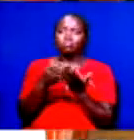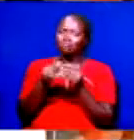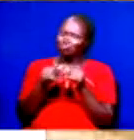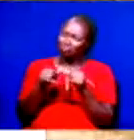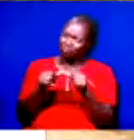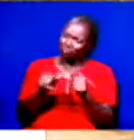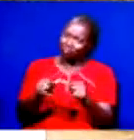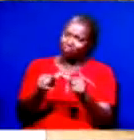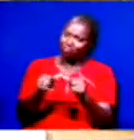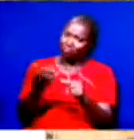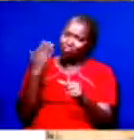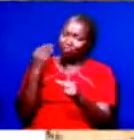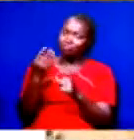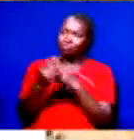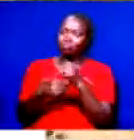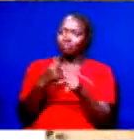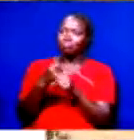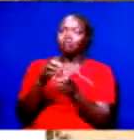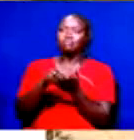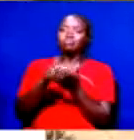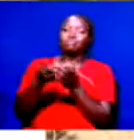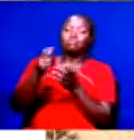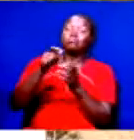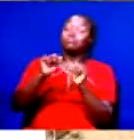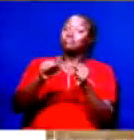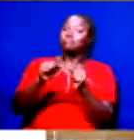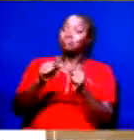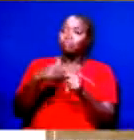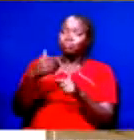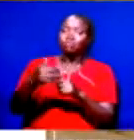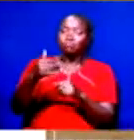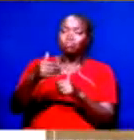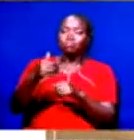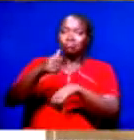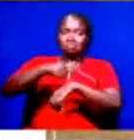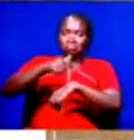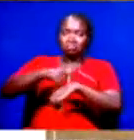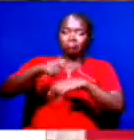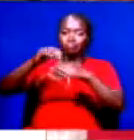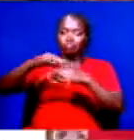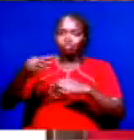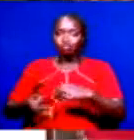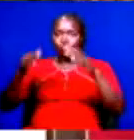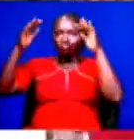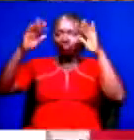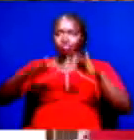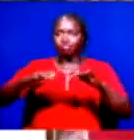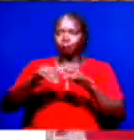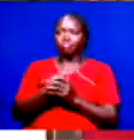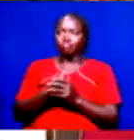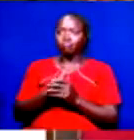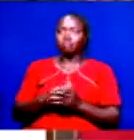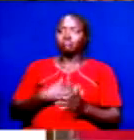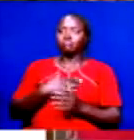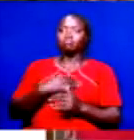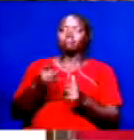past 3 years, with the situation made worse by persistent consecutive seasons of failed rains. With the visit of the First